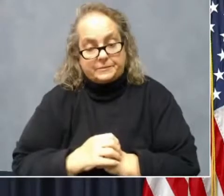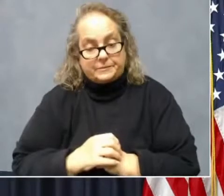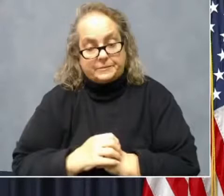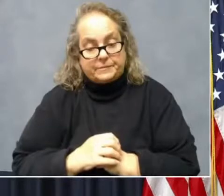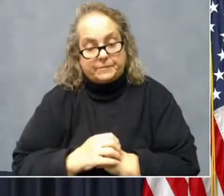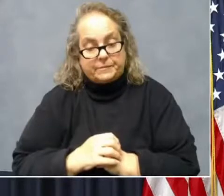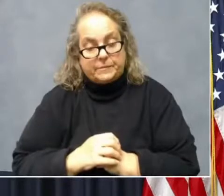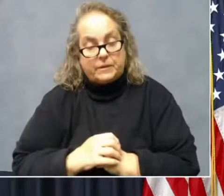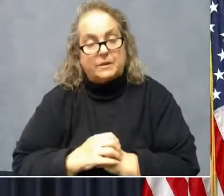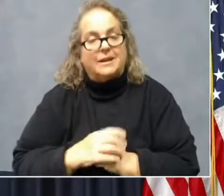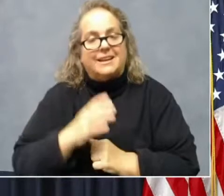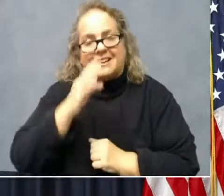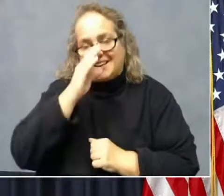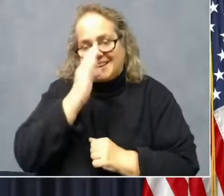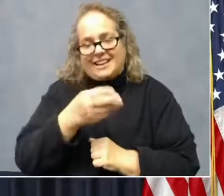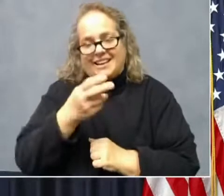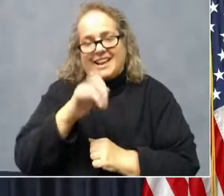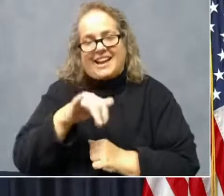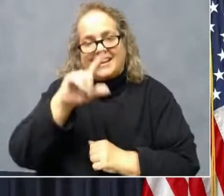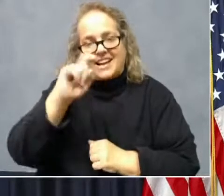Hey, Governor, how are you this afternoon?